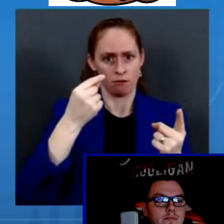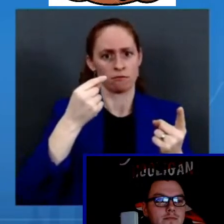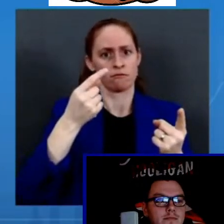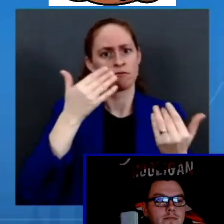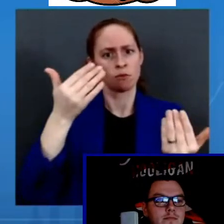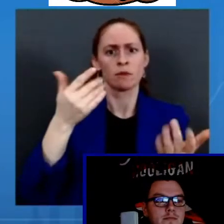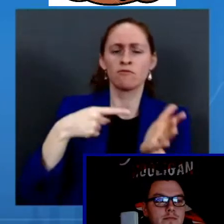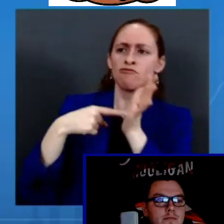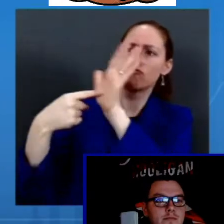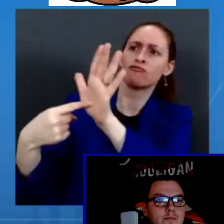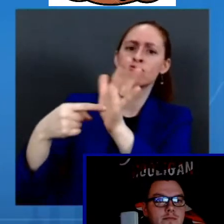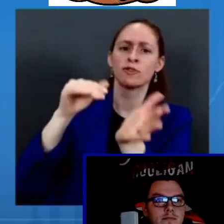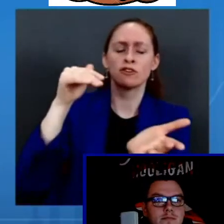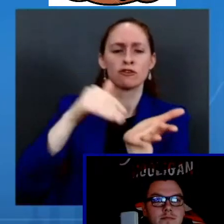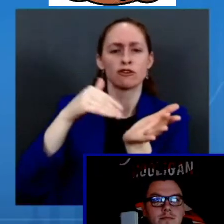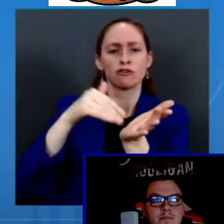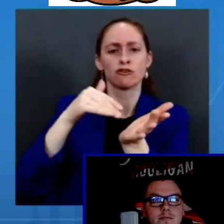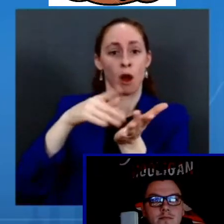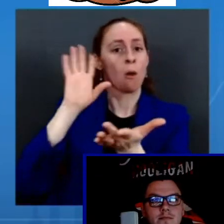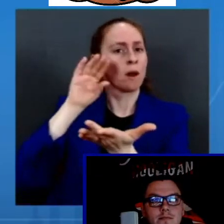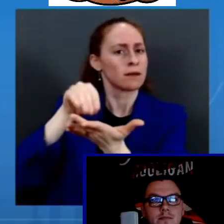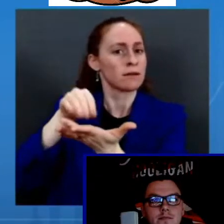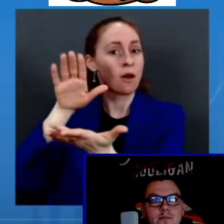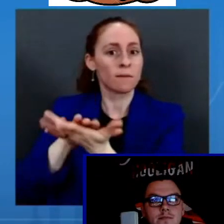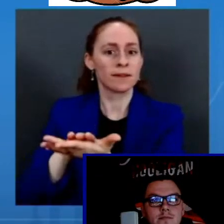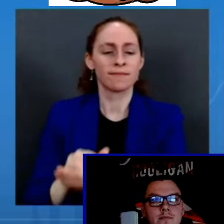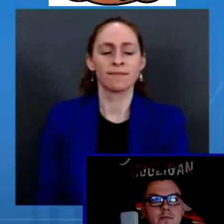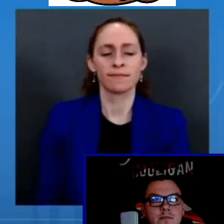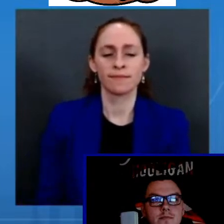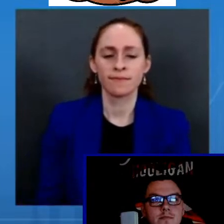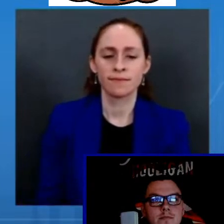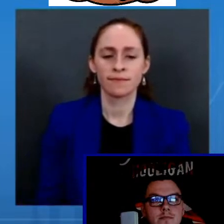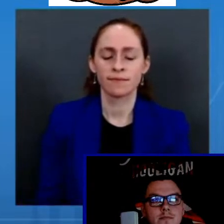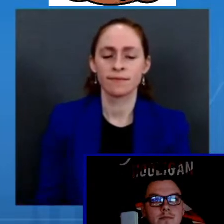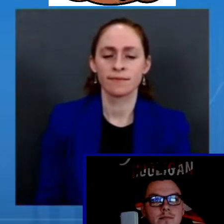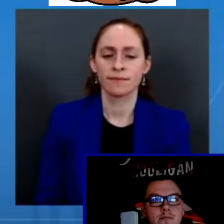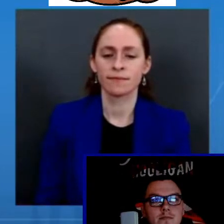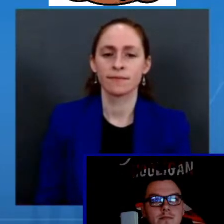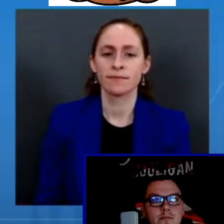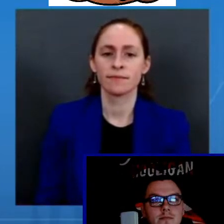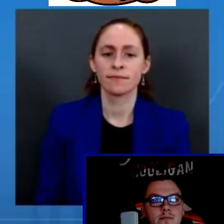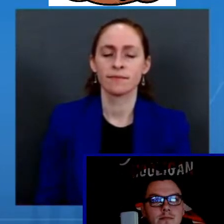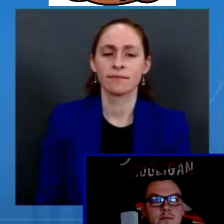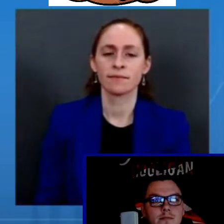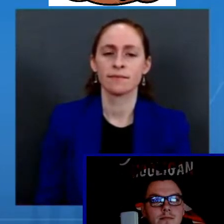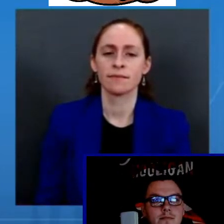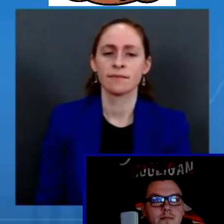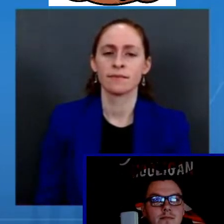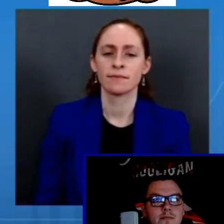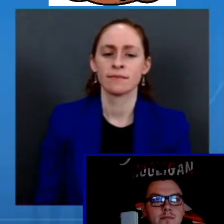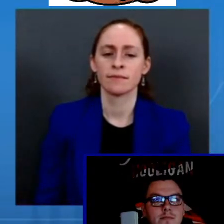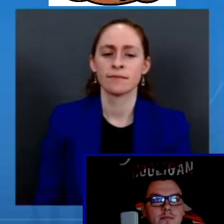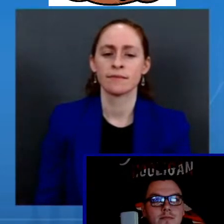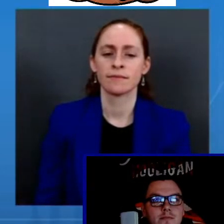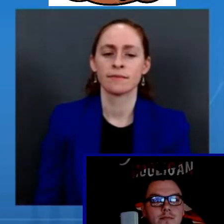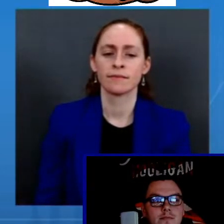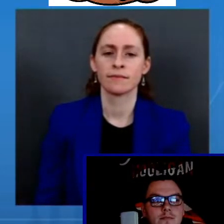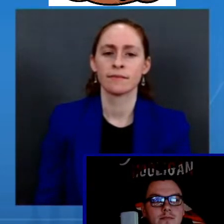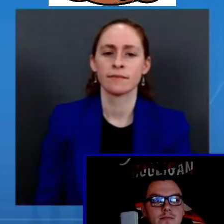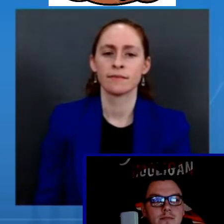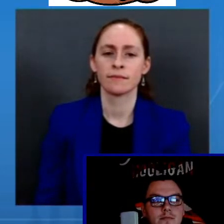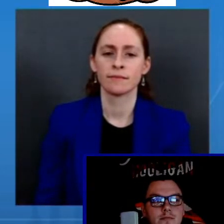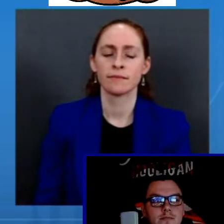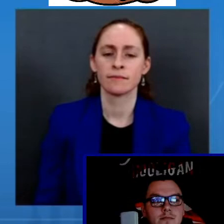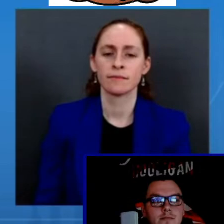misclassified. A first shot as a booster shot was, I think, an example you gave. But I think the top line number,